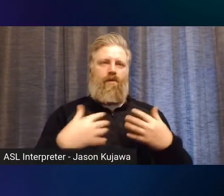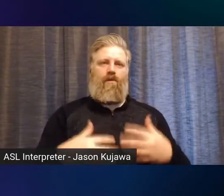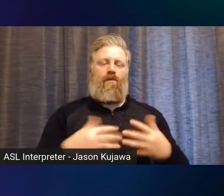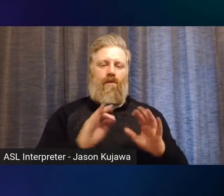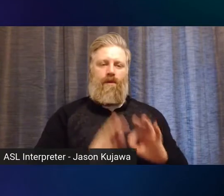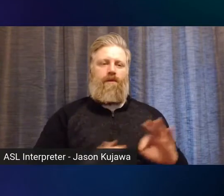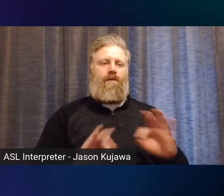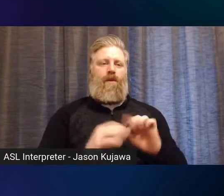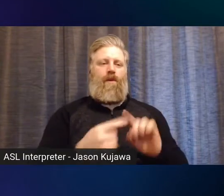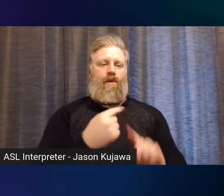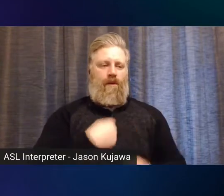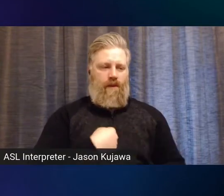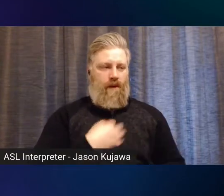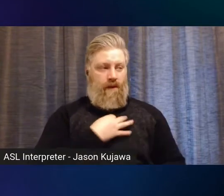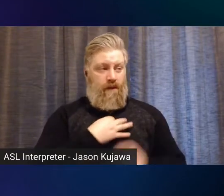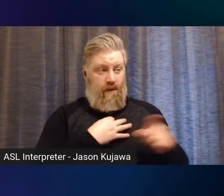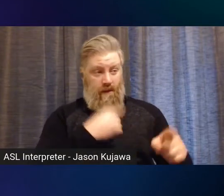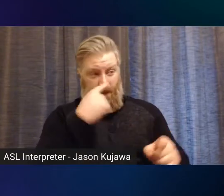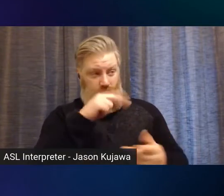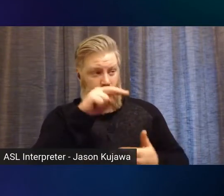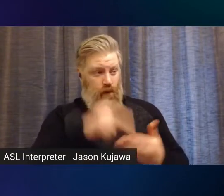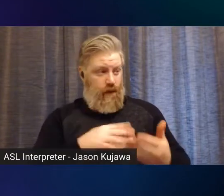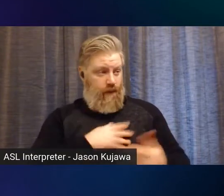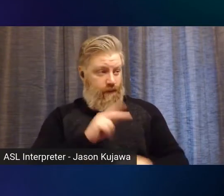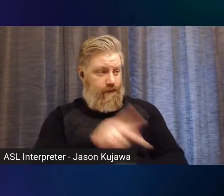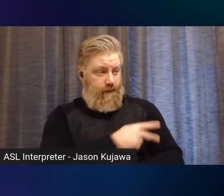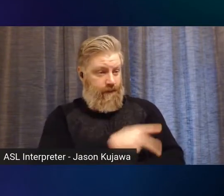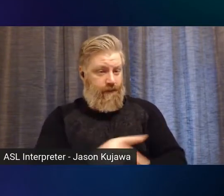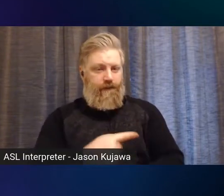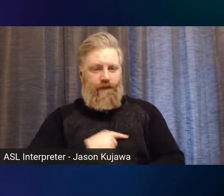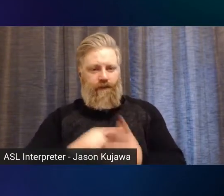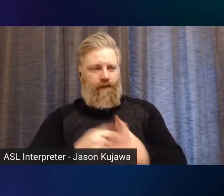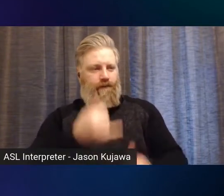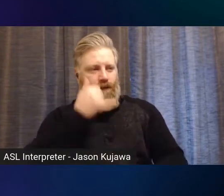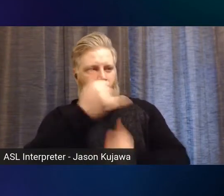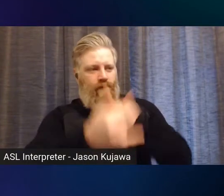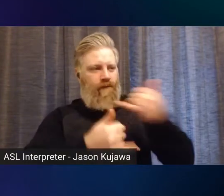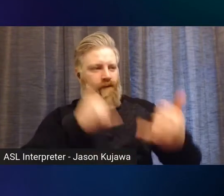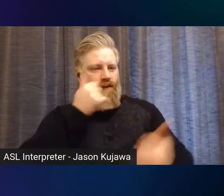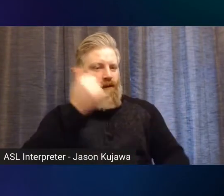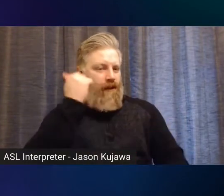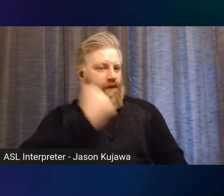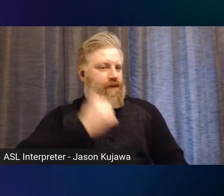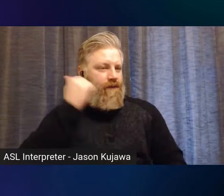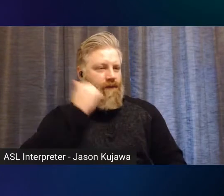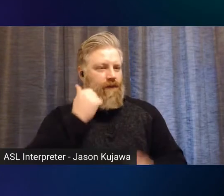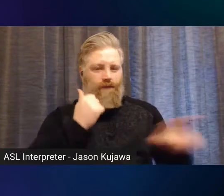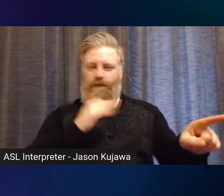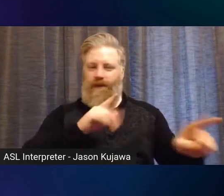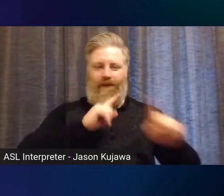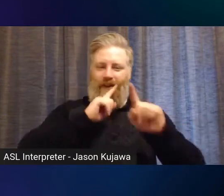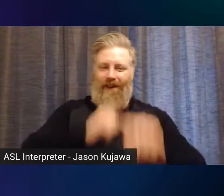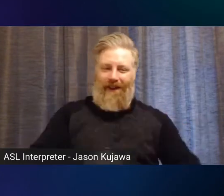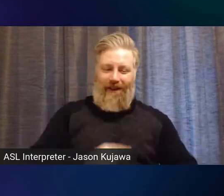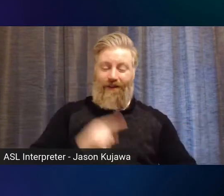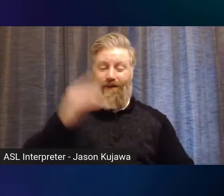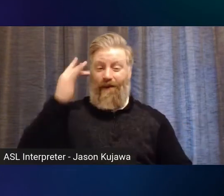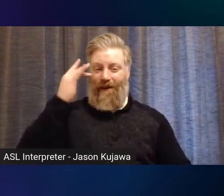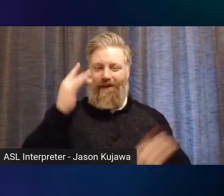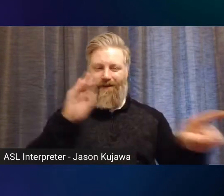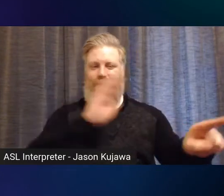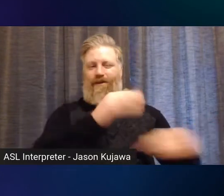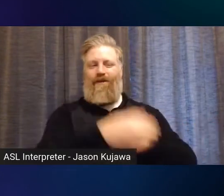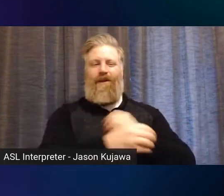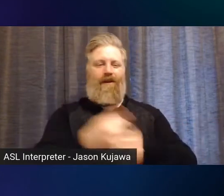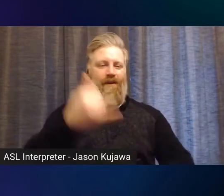my poems. And so I start calling every day, and she never answers the phone because it turns out this is her office phone. And I think she was on like sabbatical